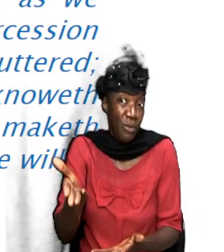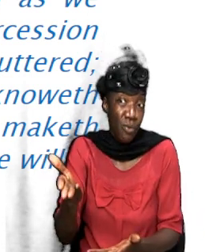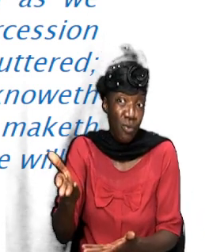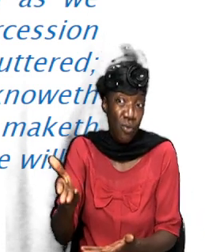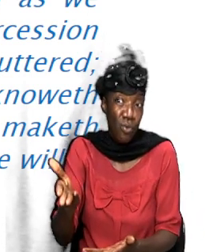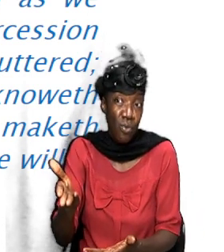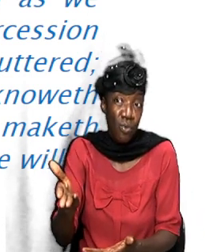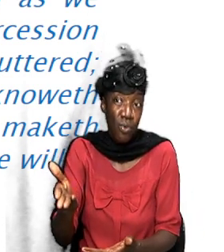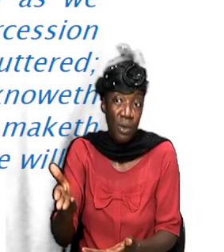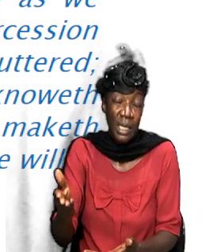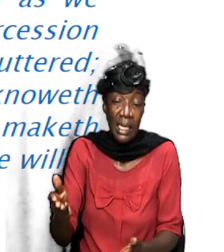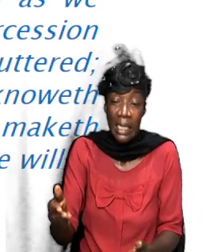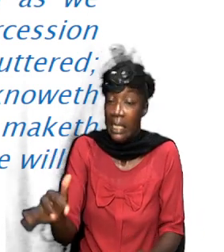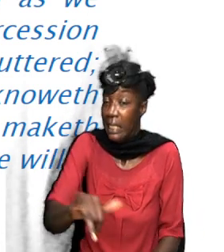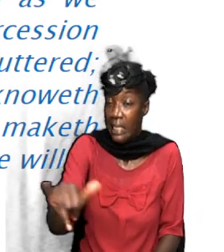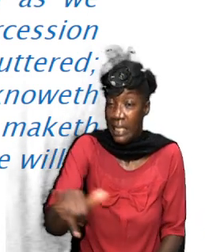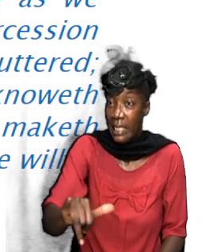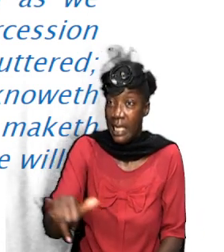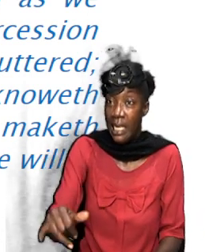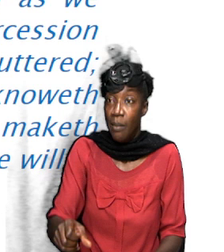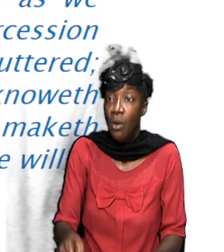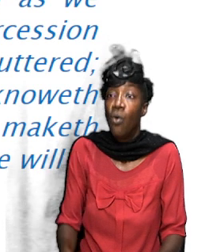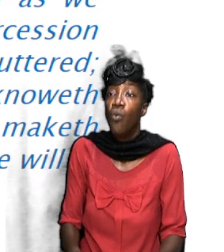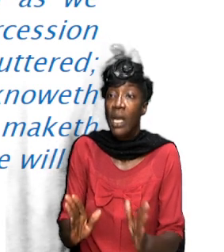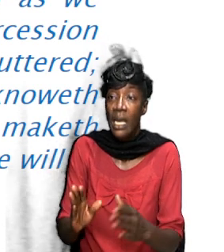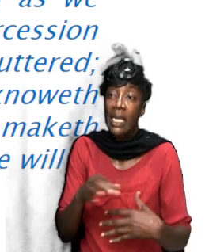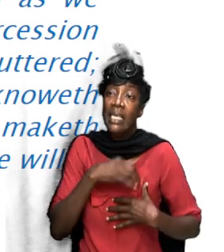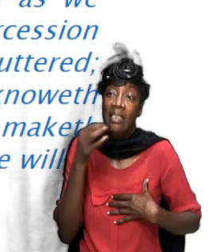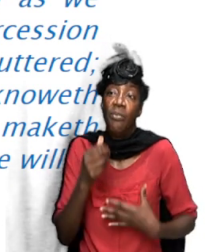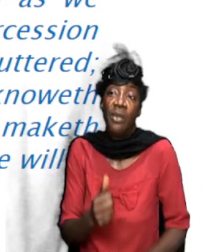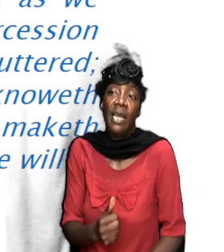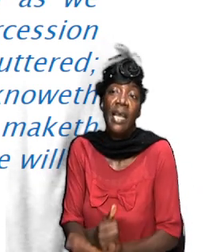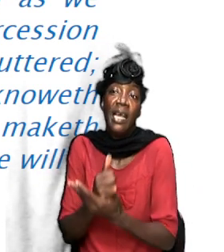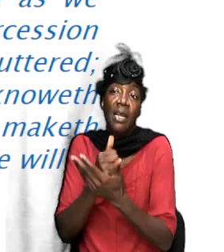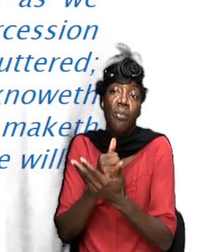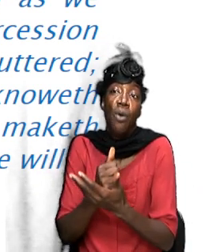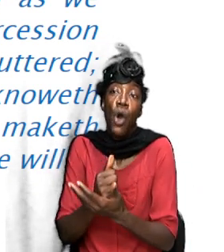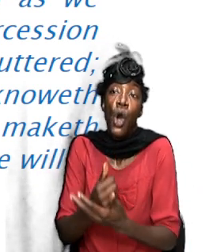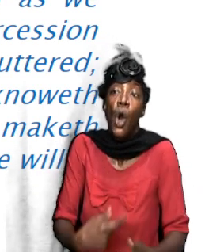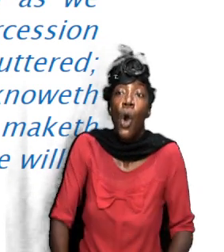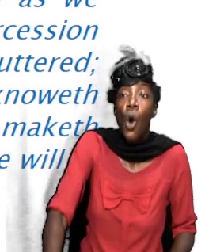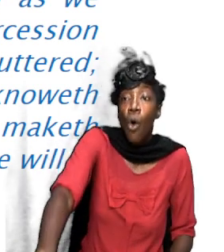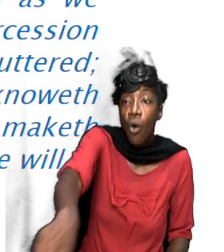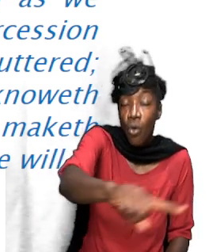said. And in like manner, the Spirit also helps our infirmities.